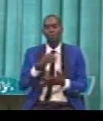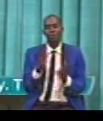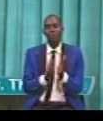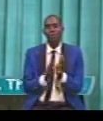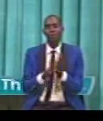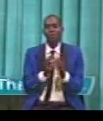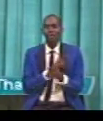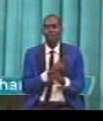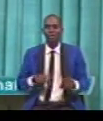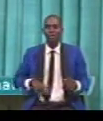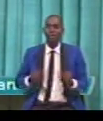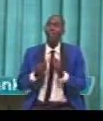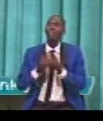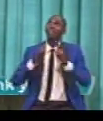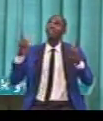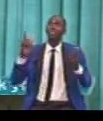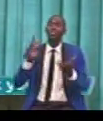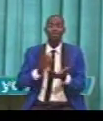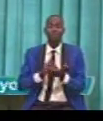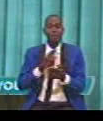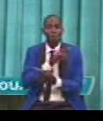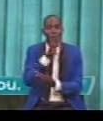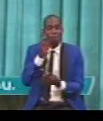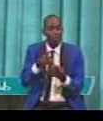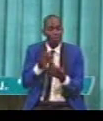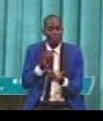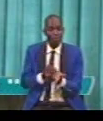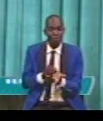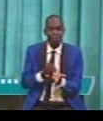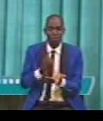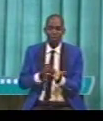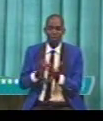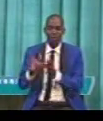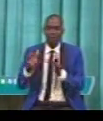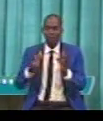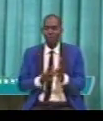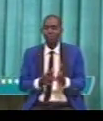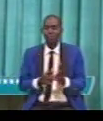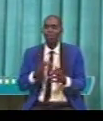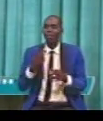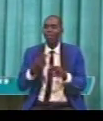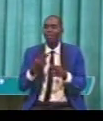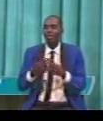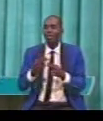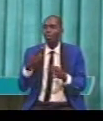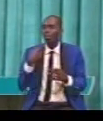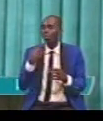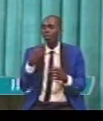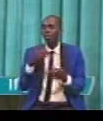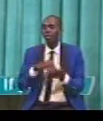Lord. The great physician, the perfect doctor, Dr. Jesus. Shout his name again,